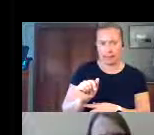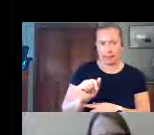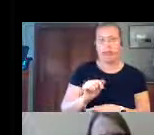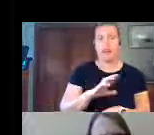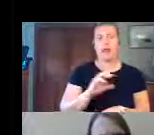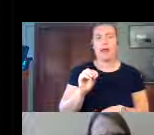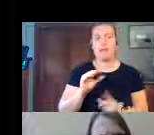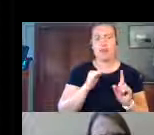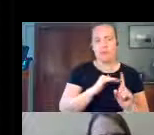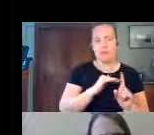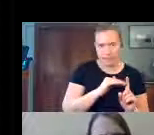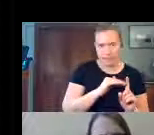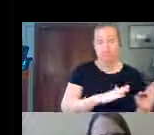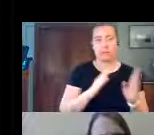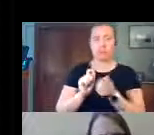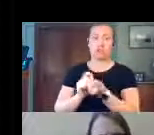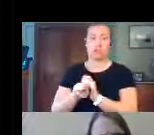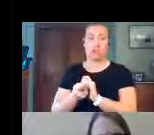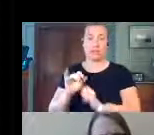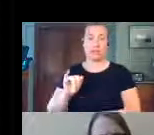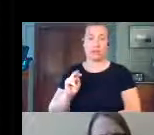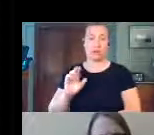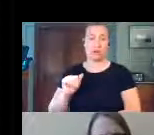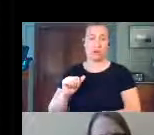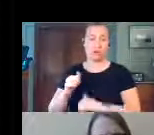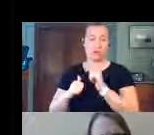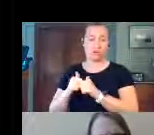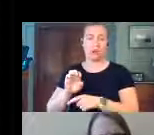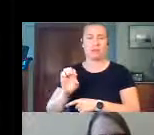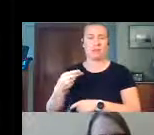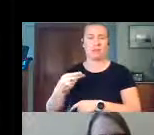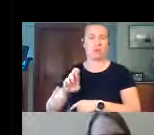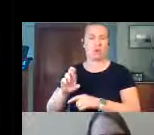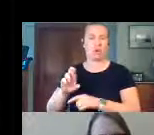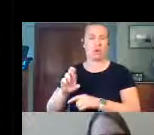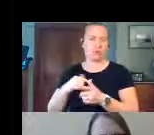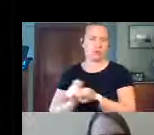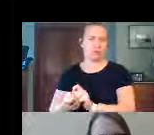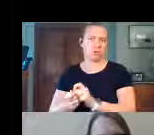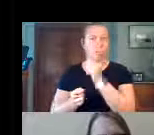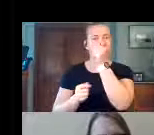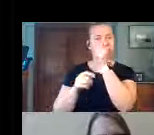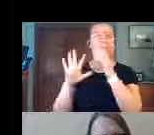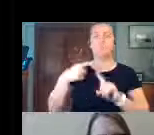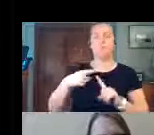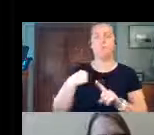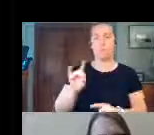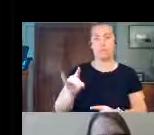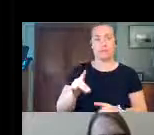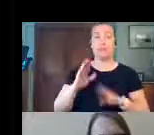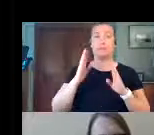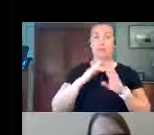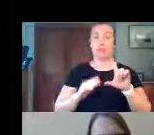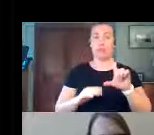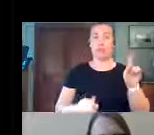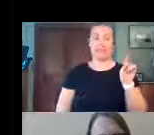change infrastructure category, we're changing the electronic health record system. So essentially what we did is, you can see the top left,